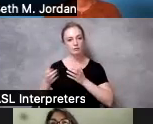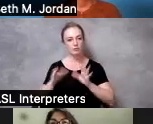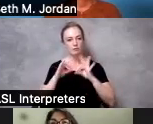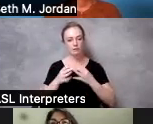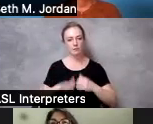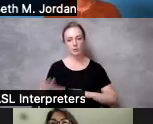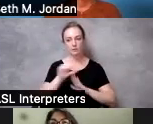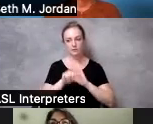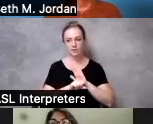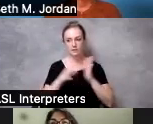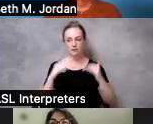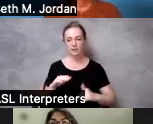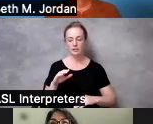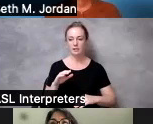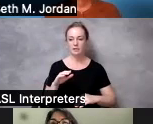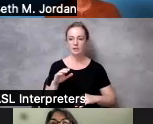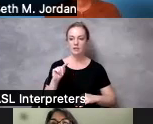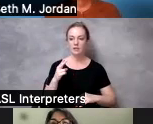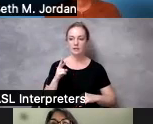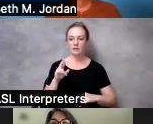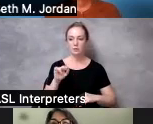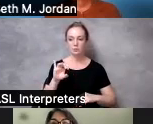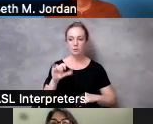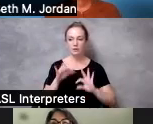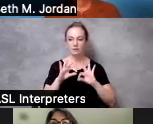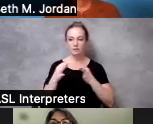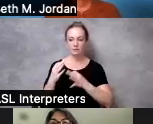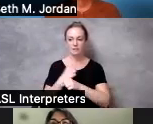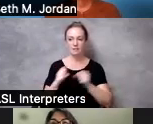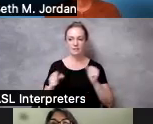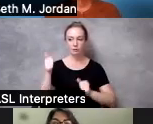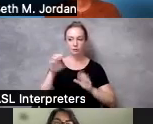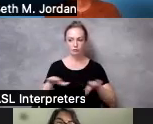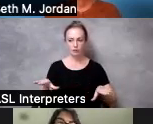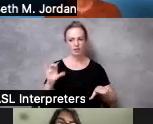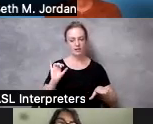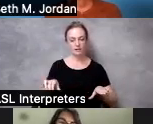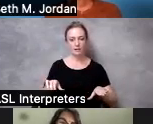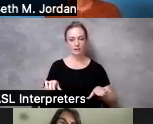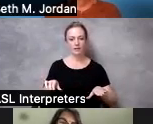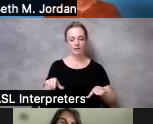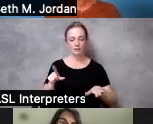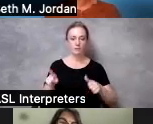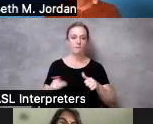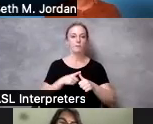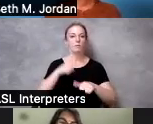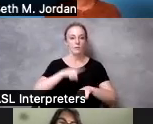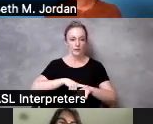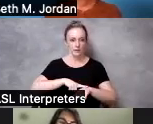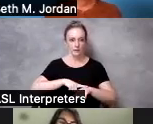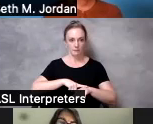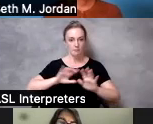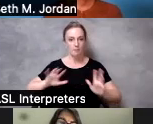Thriving Families, Safer Children is a first ever really